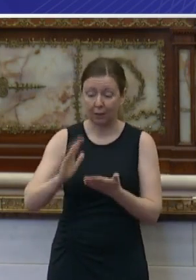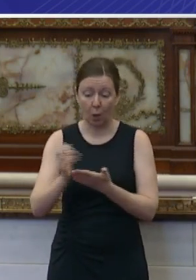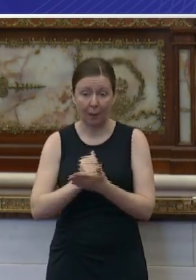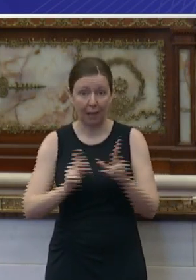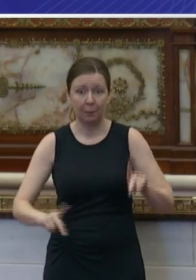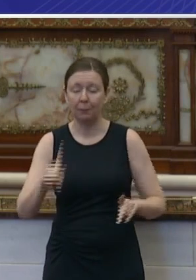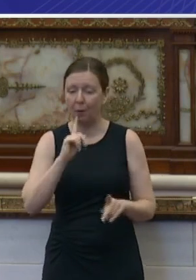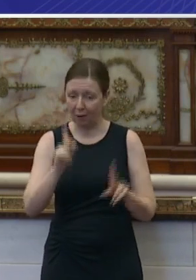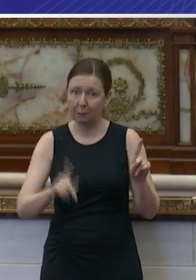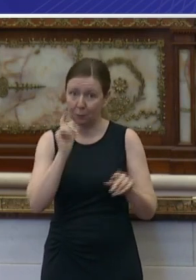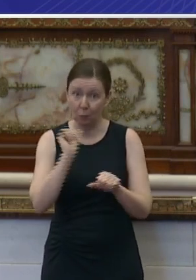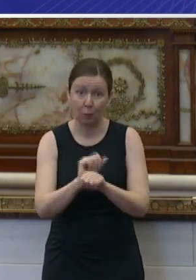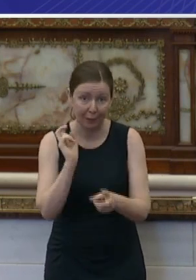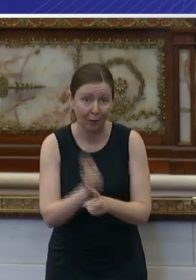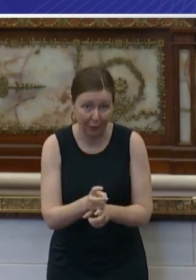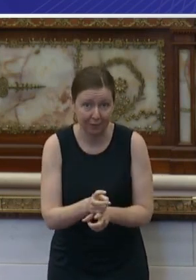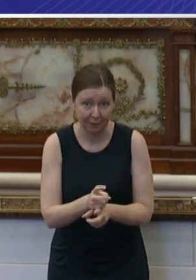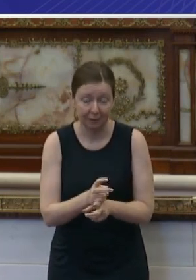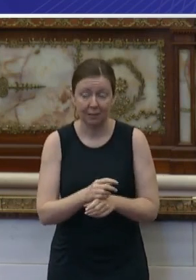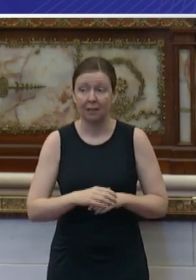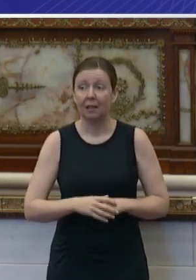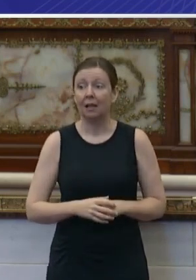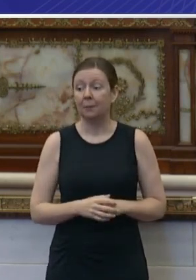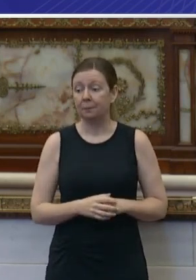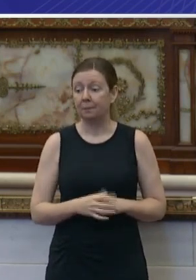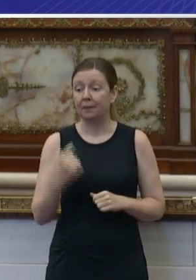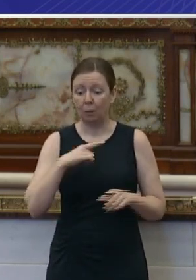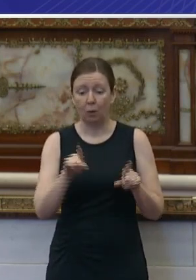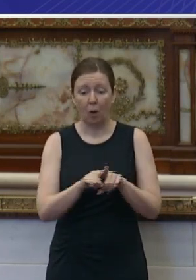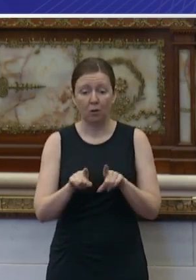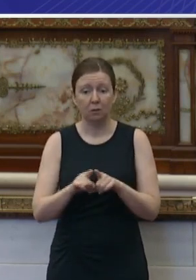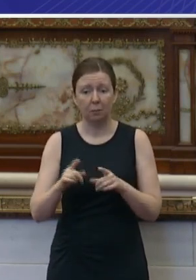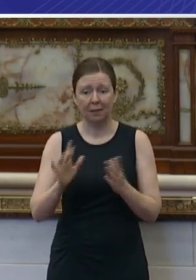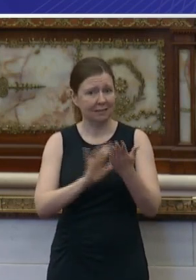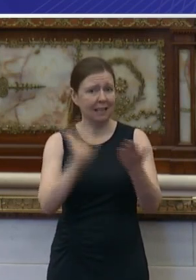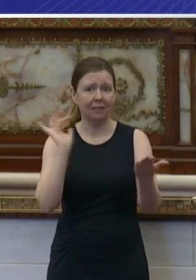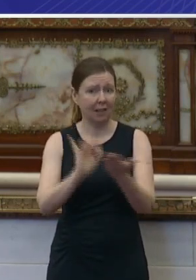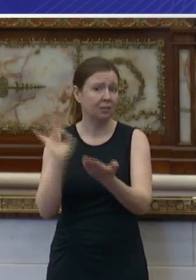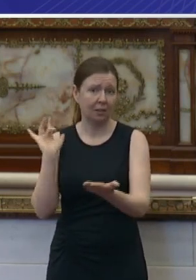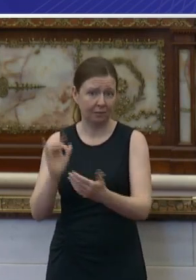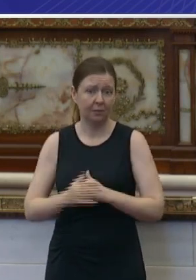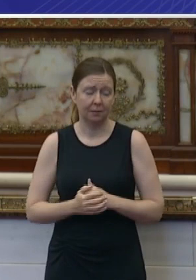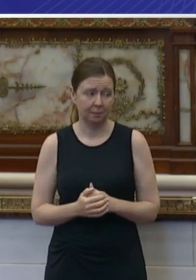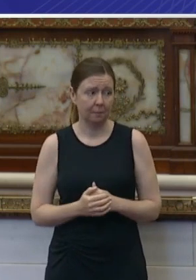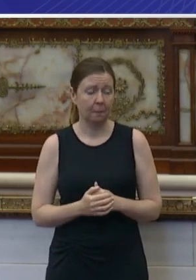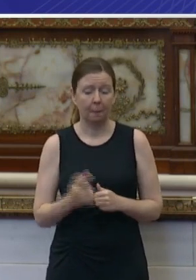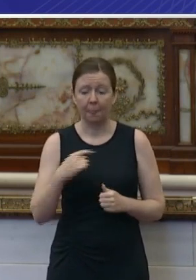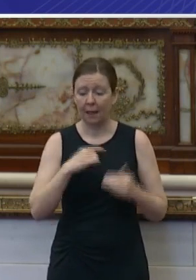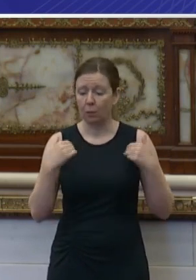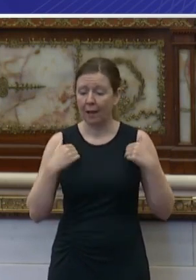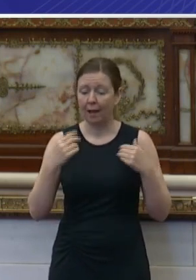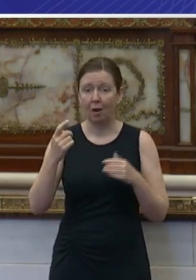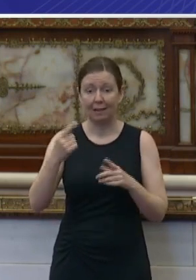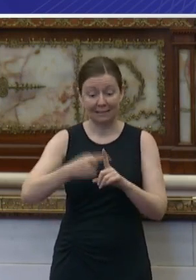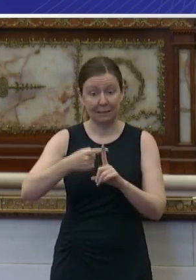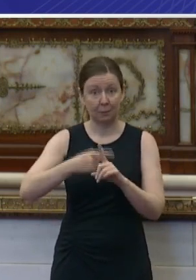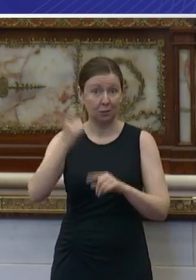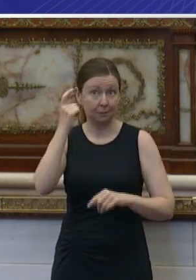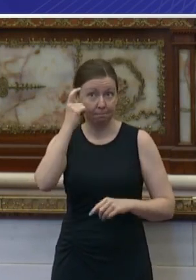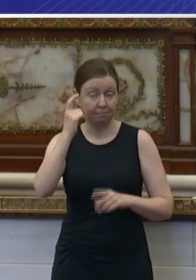are the ones that are working, and we're also being taken advantage of. We had our temperatures